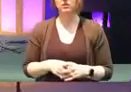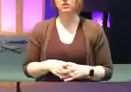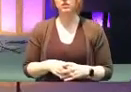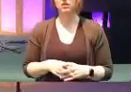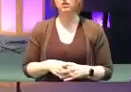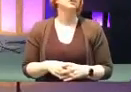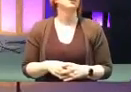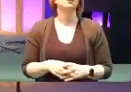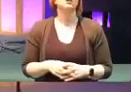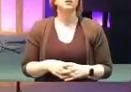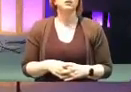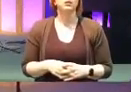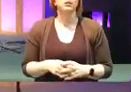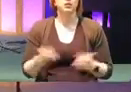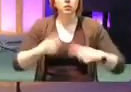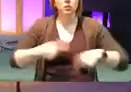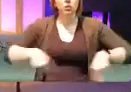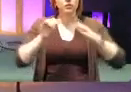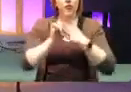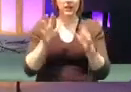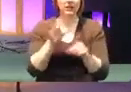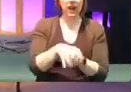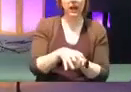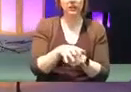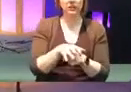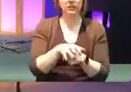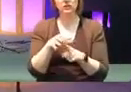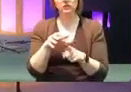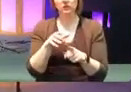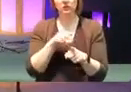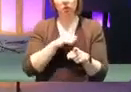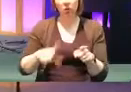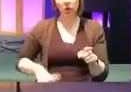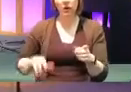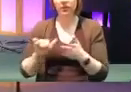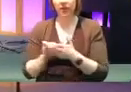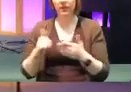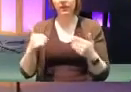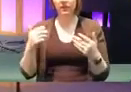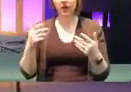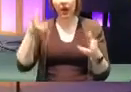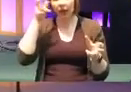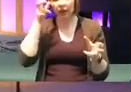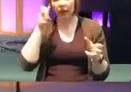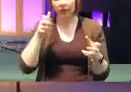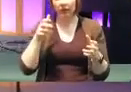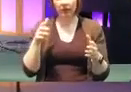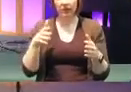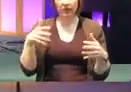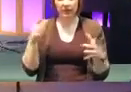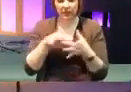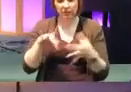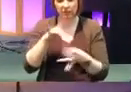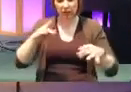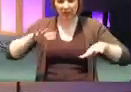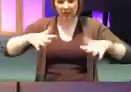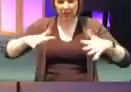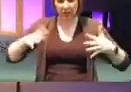God, those that have been attacked, and Lord, that the enemy has, where there's a spirit of intimidation and fear